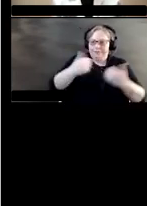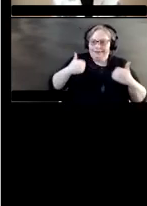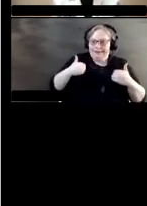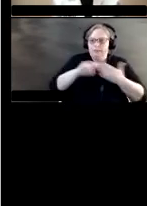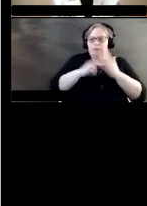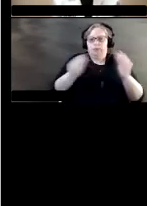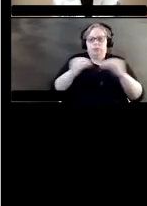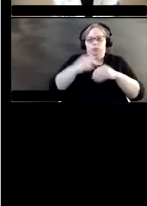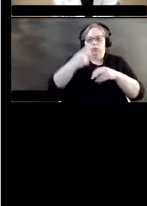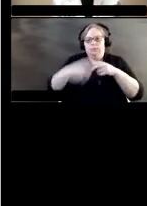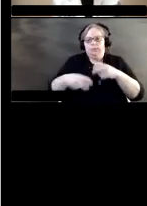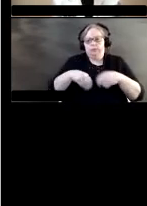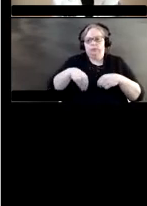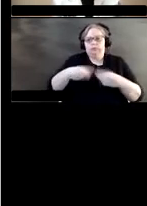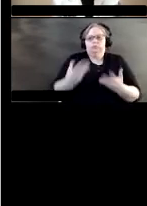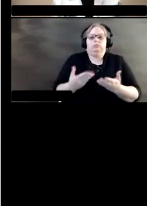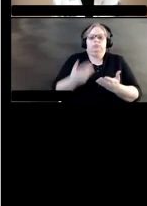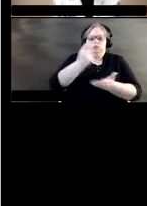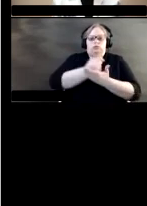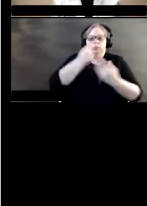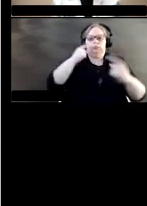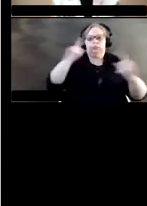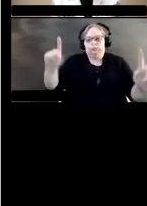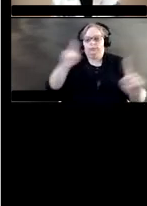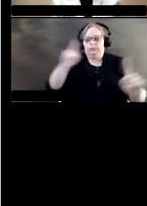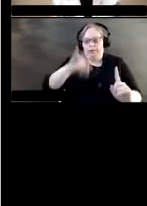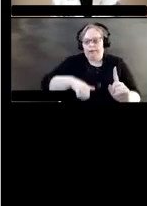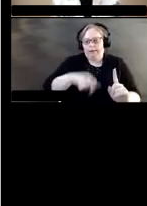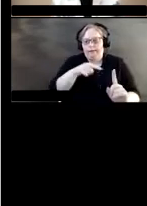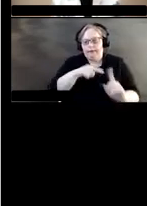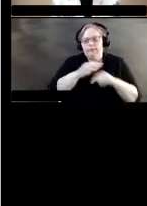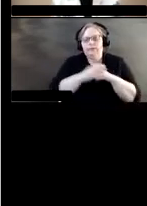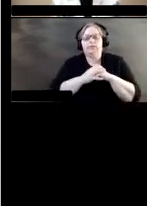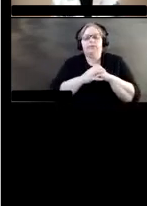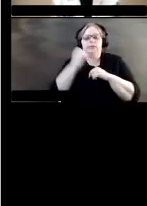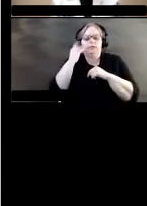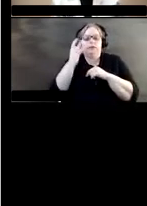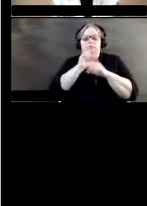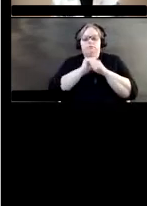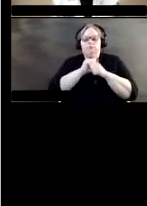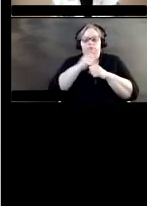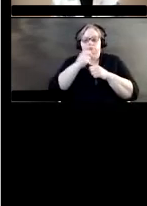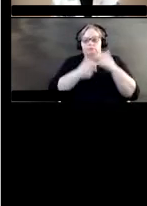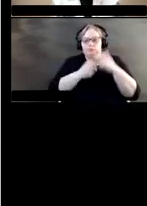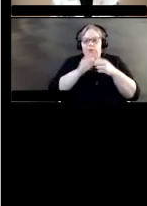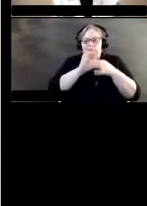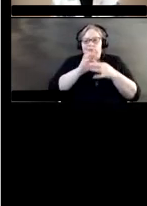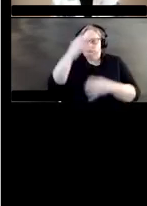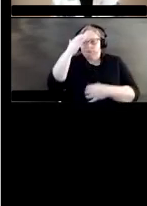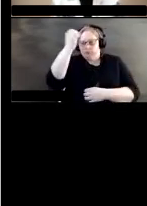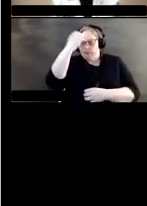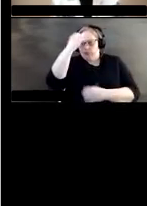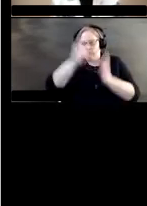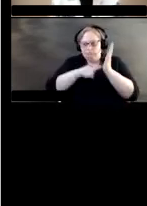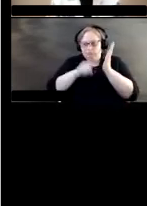that if there is some issue with memory, that you further investigate that as